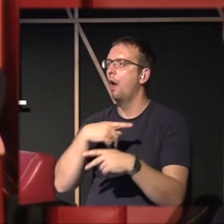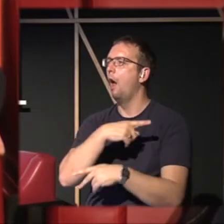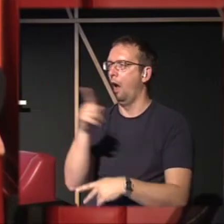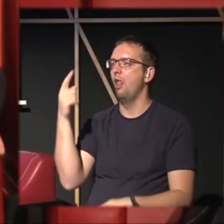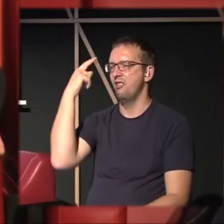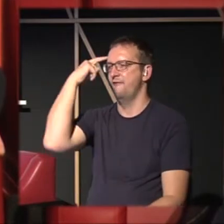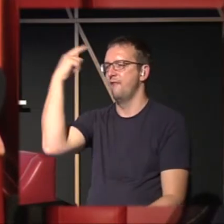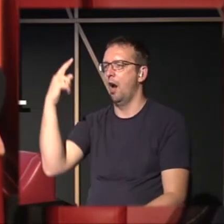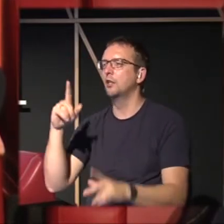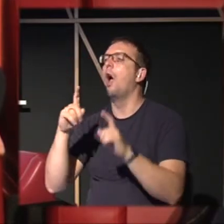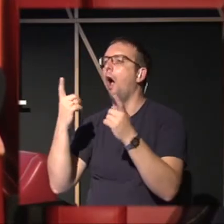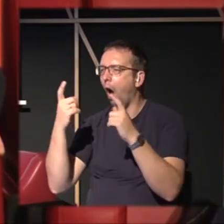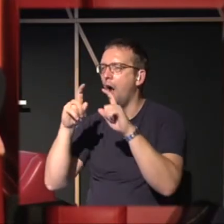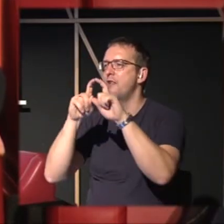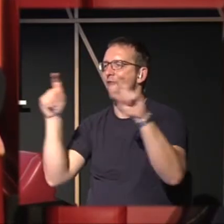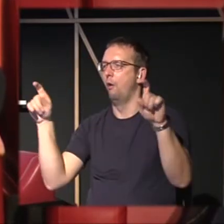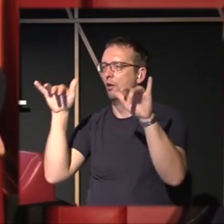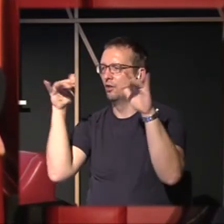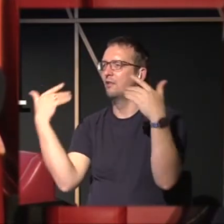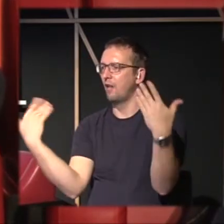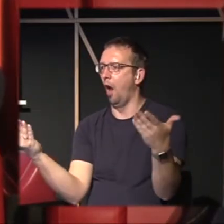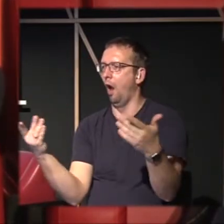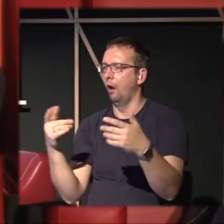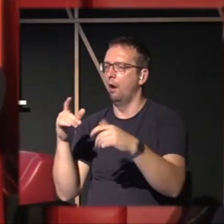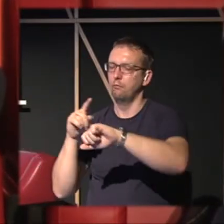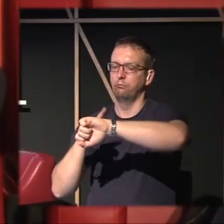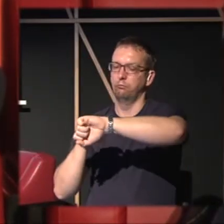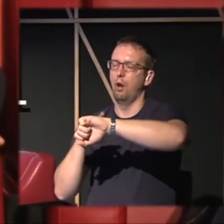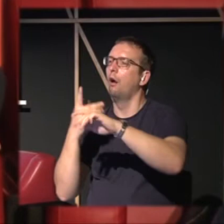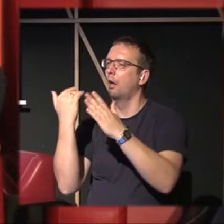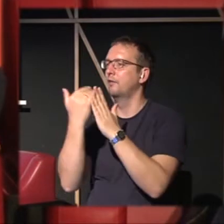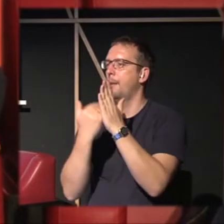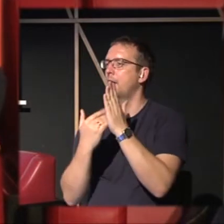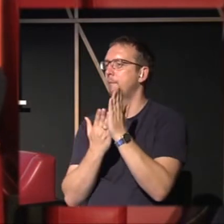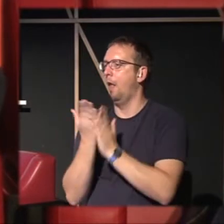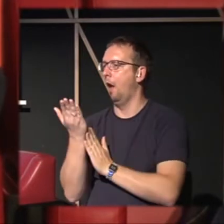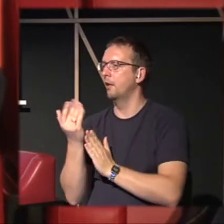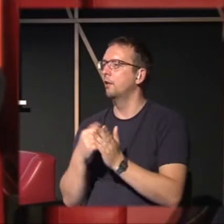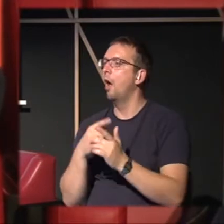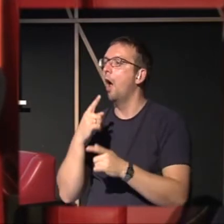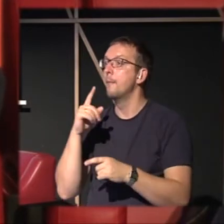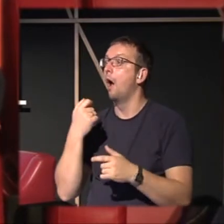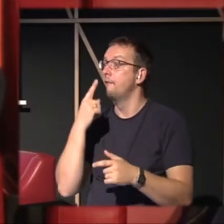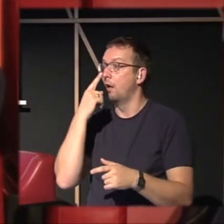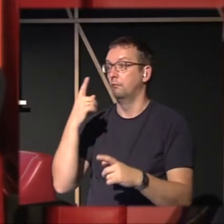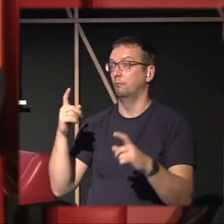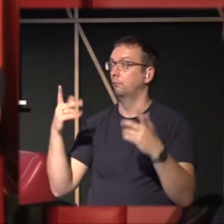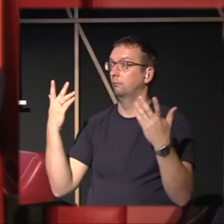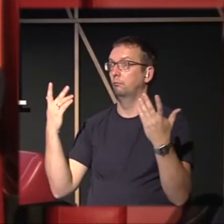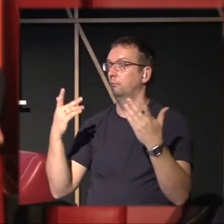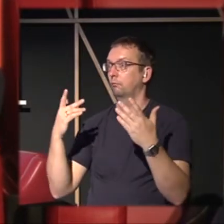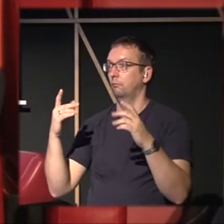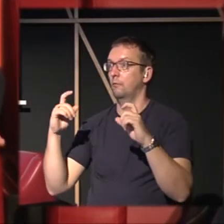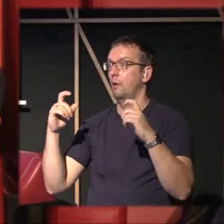has, when you get that buy-in from the top, it cascades all the way down. And when you go down to the lower leagues as well, that's that understanding, that impetus from that as well,